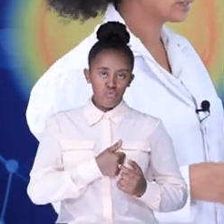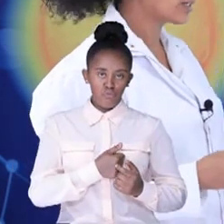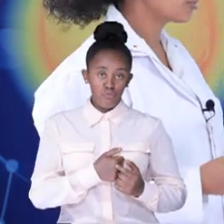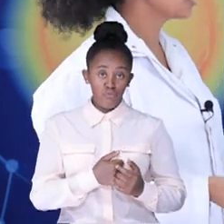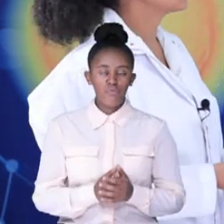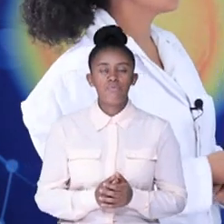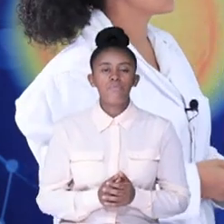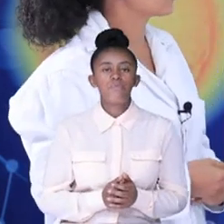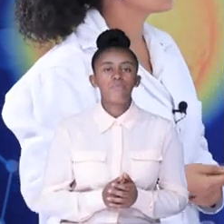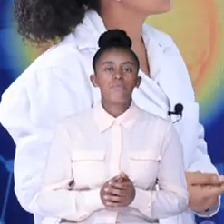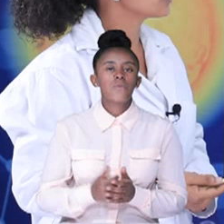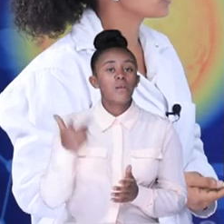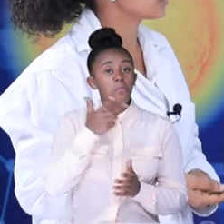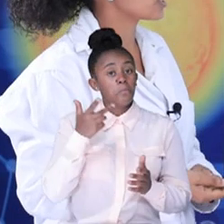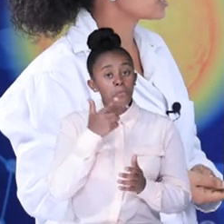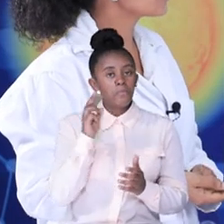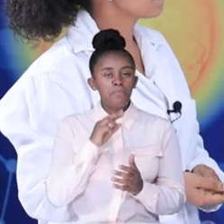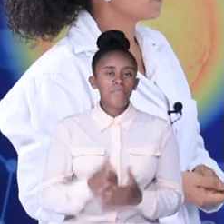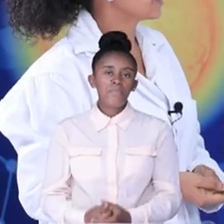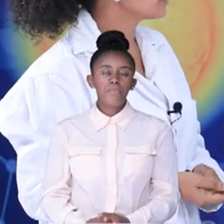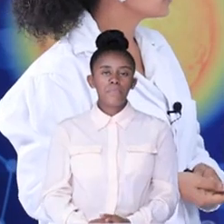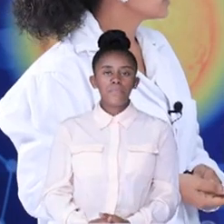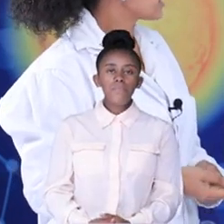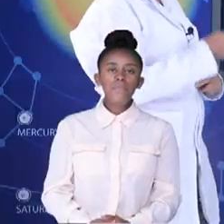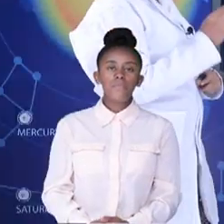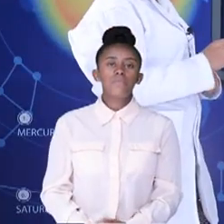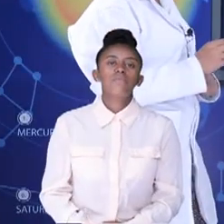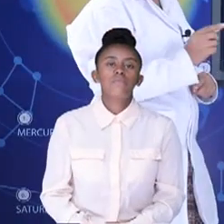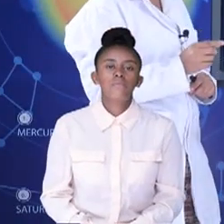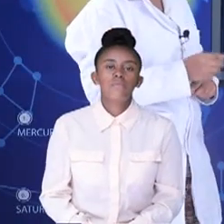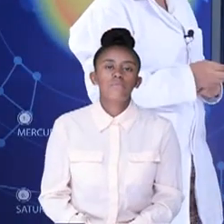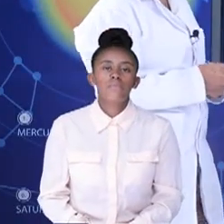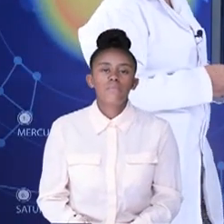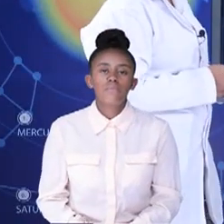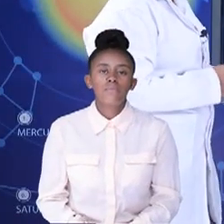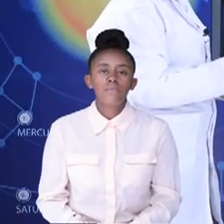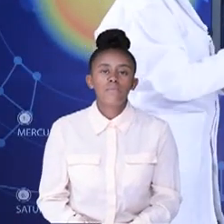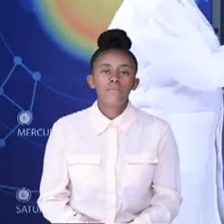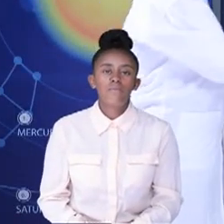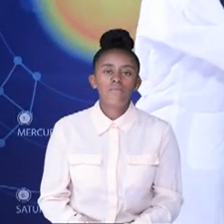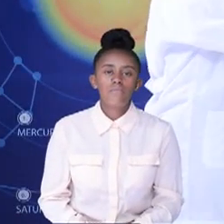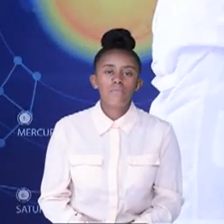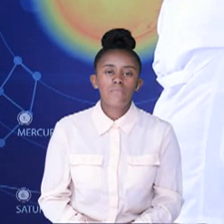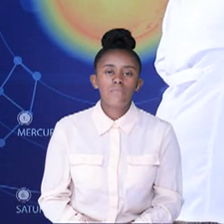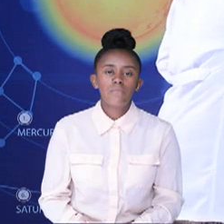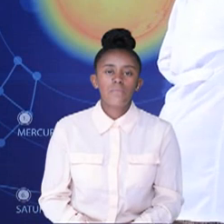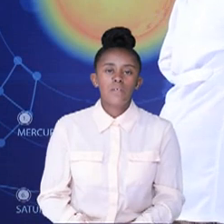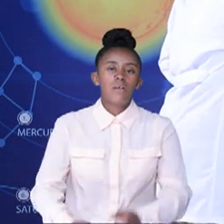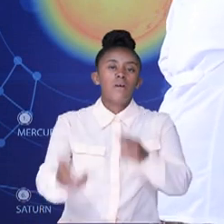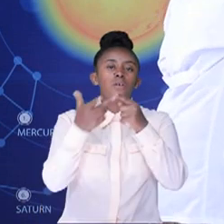It can transmit by one of these 3 methods. And the third mode of transmission is contact